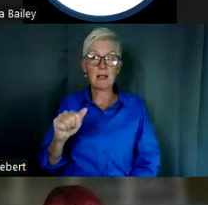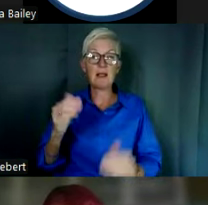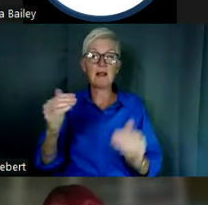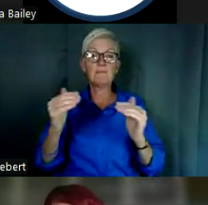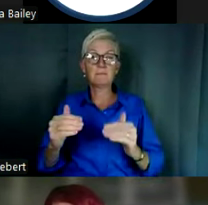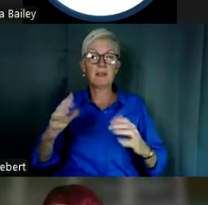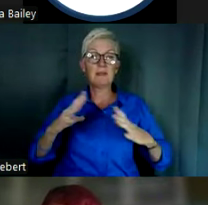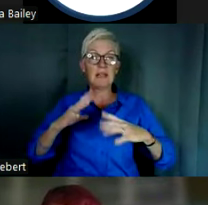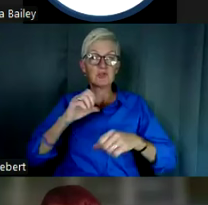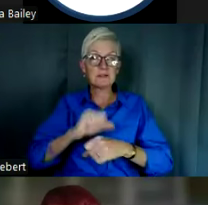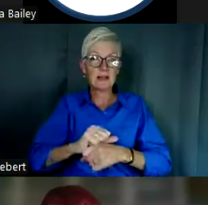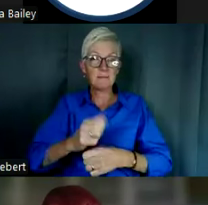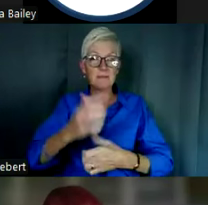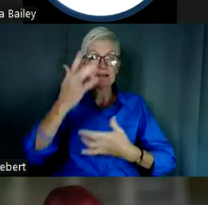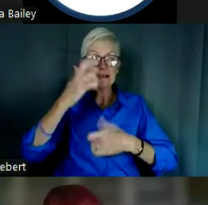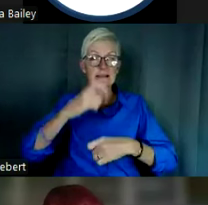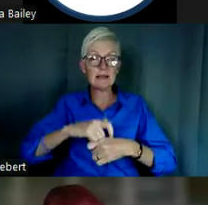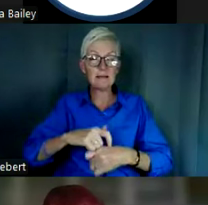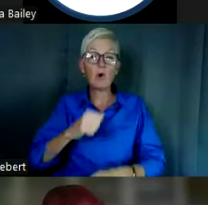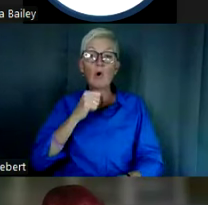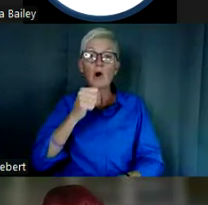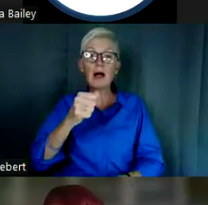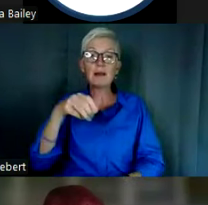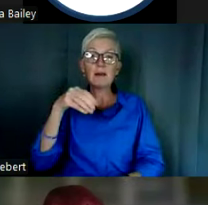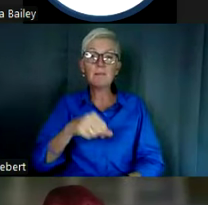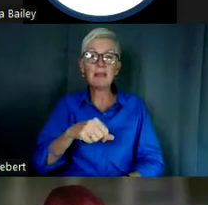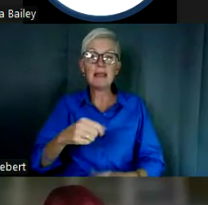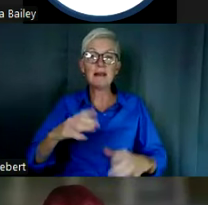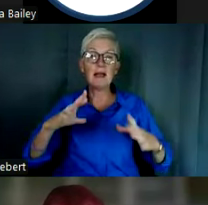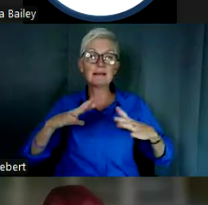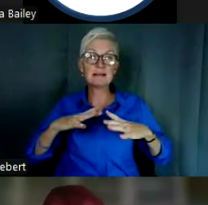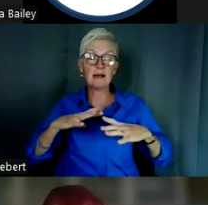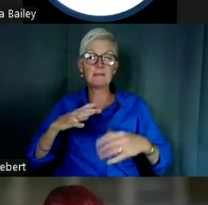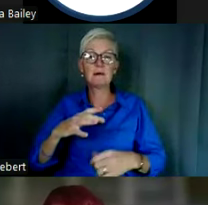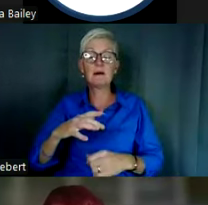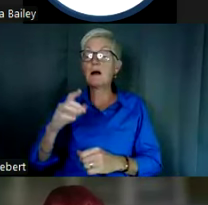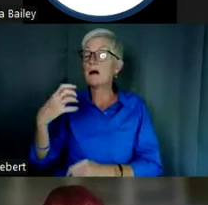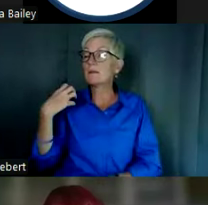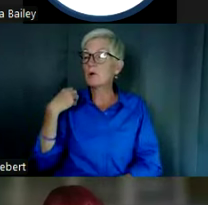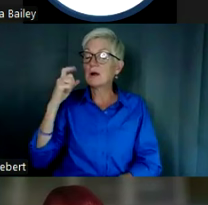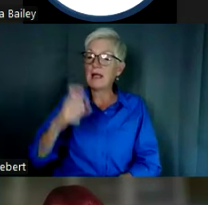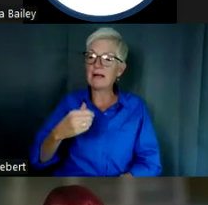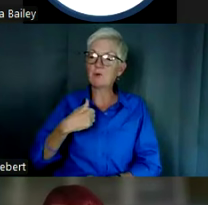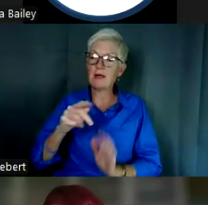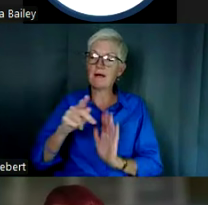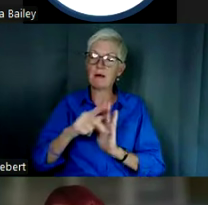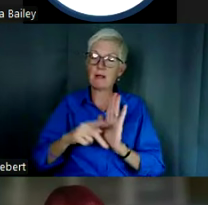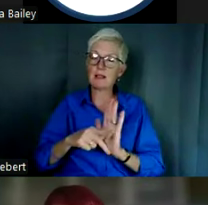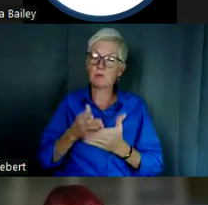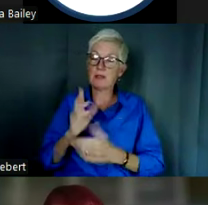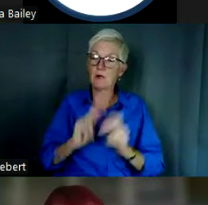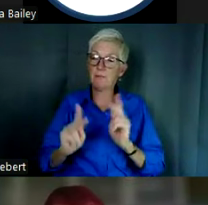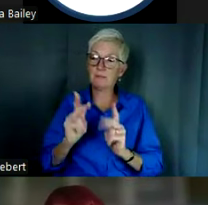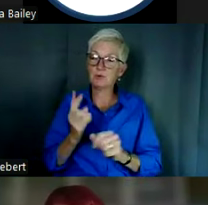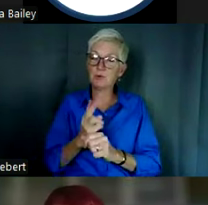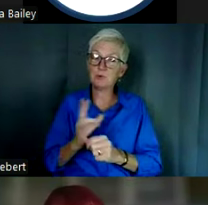or sick time, or unpaid leave. The ADA requires that an employer allow and have policies in place that allow individuals to use their accrued